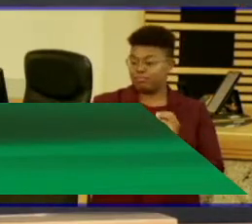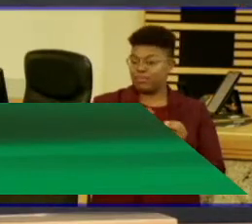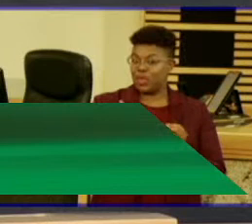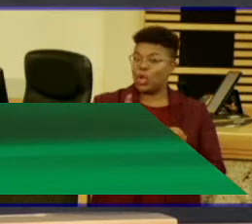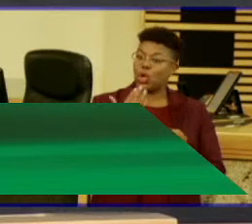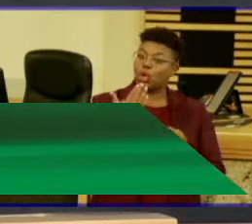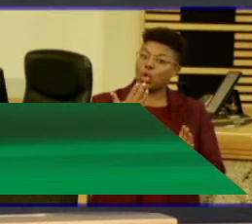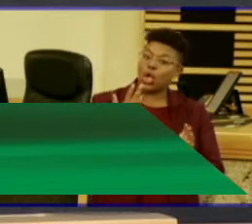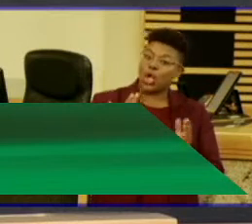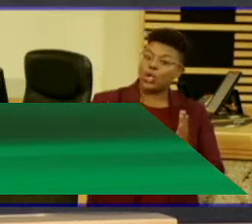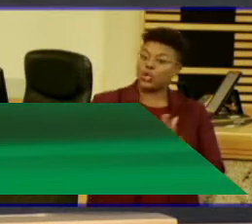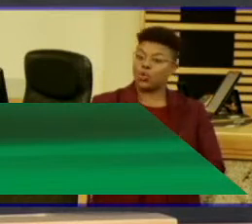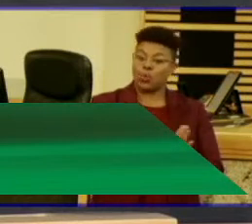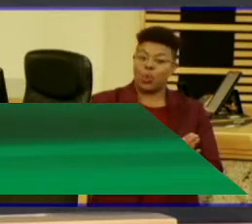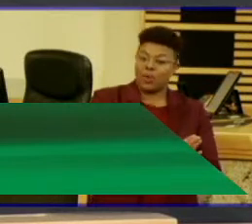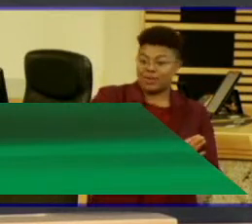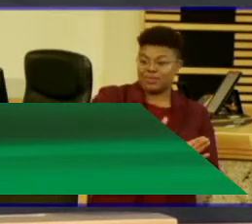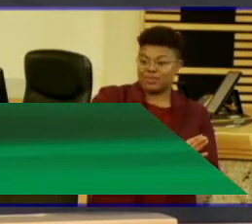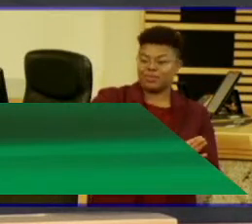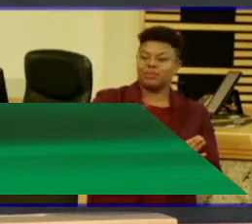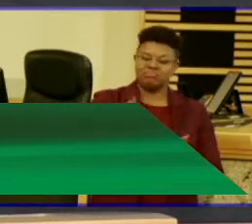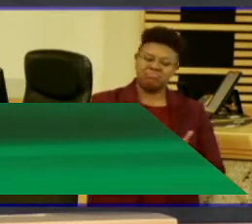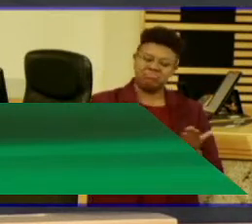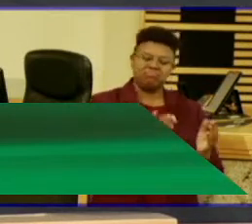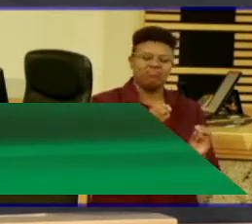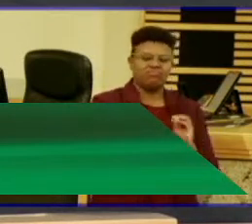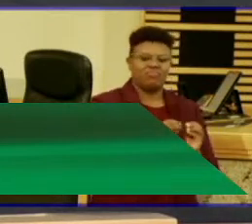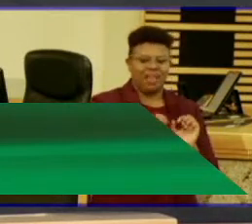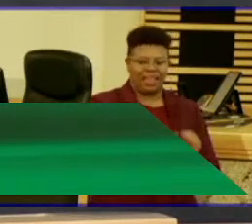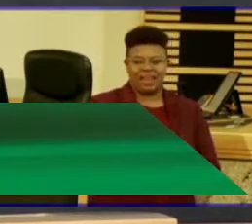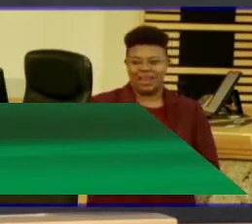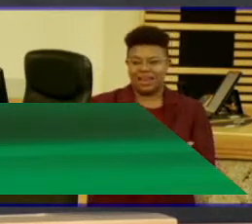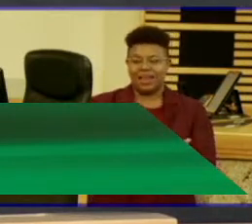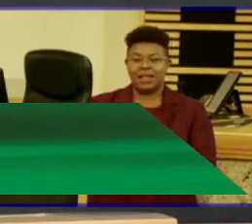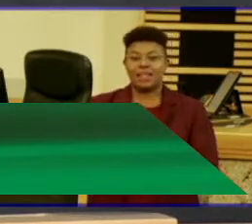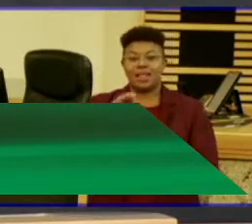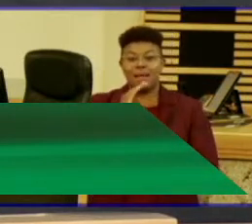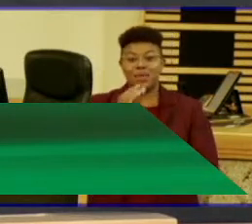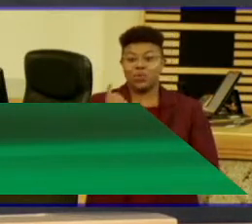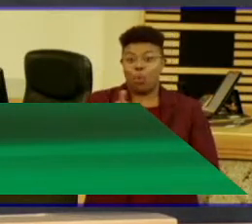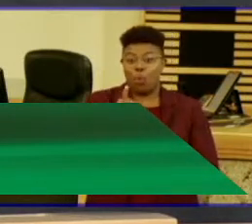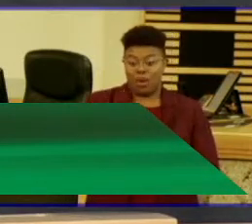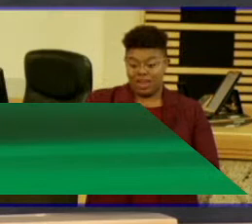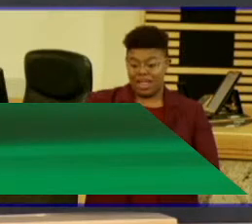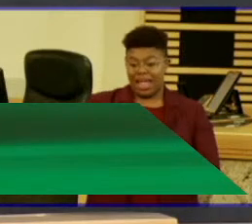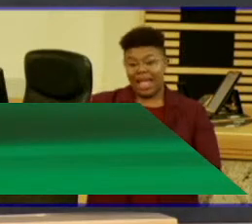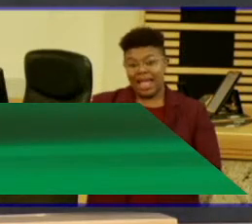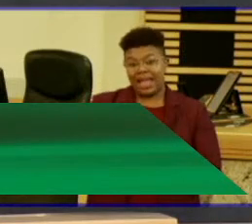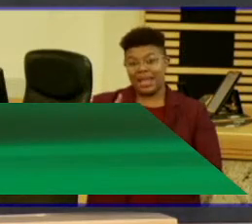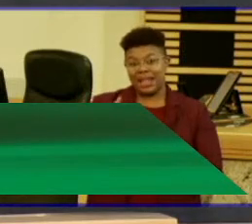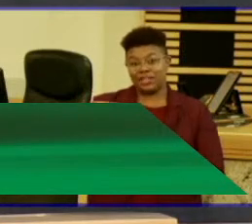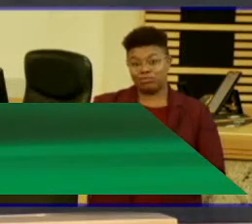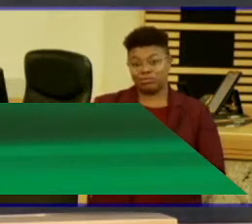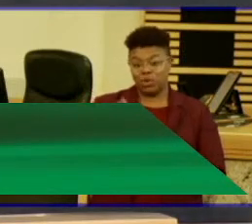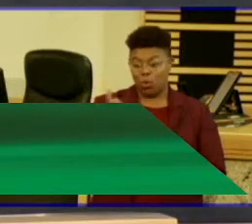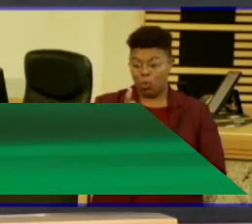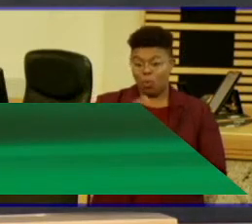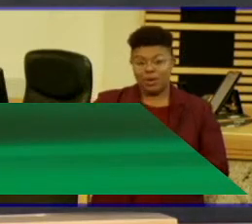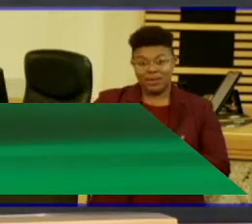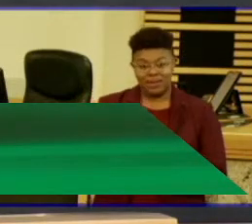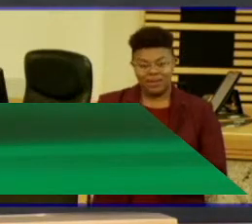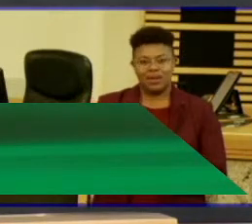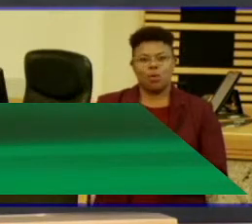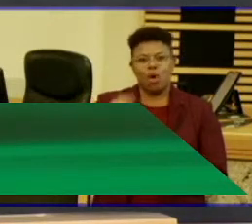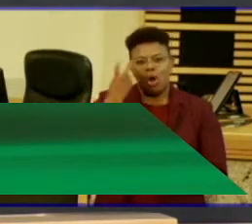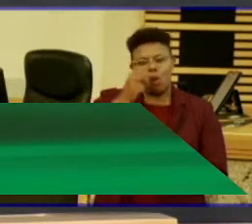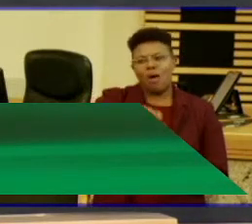plant. We are looking at other domestic gas opportunities beyond the LNG. In particular, we are